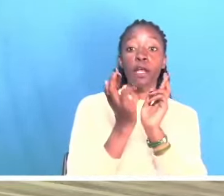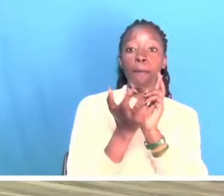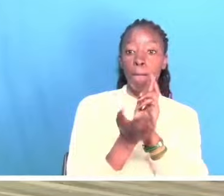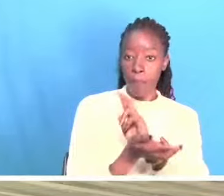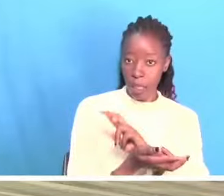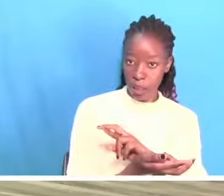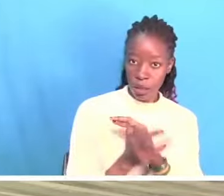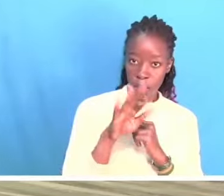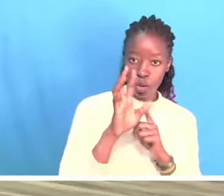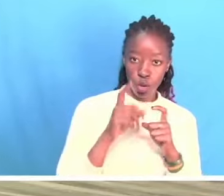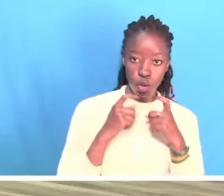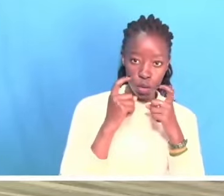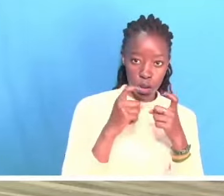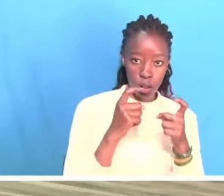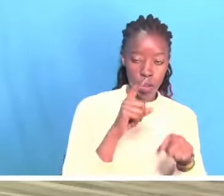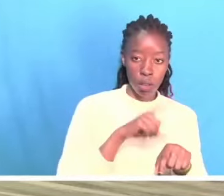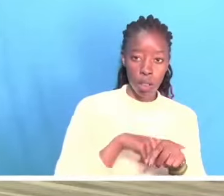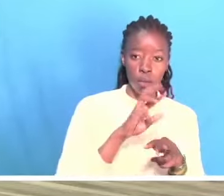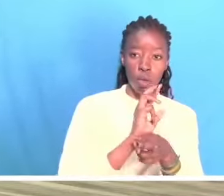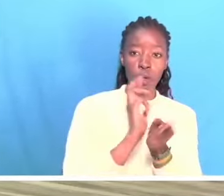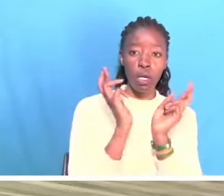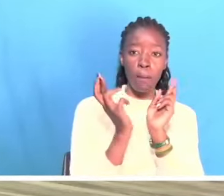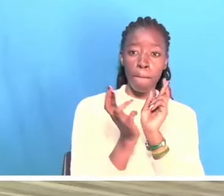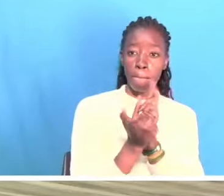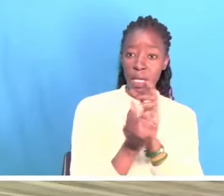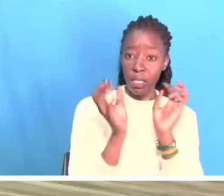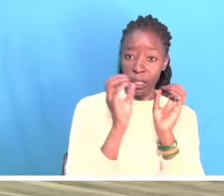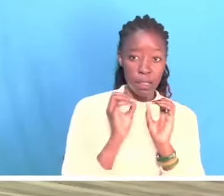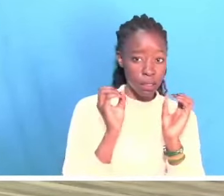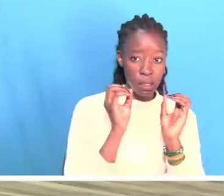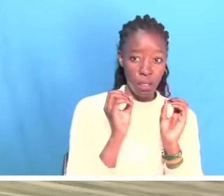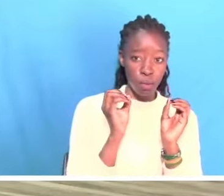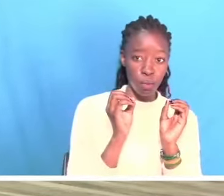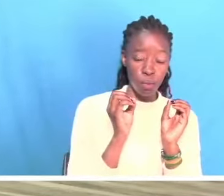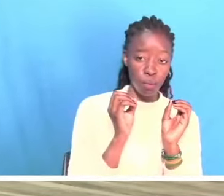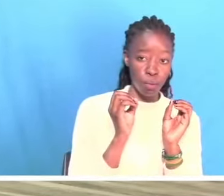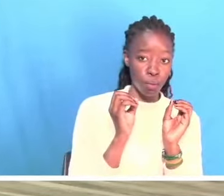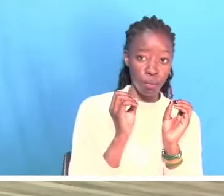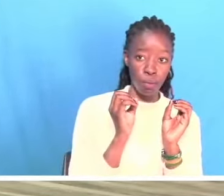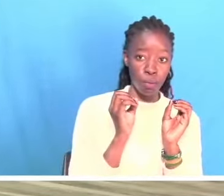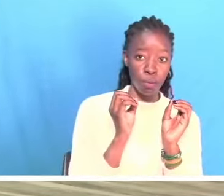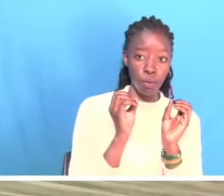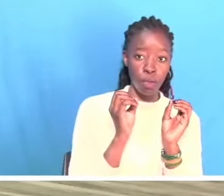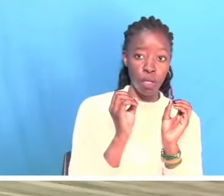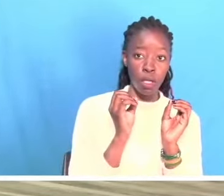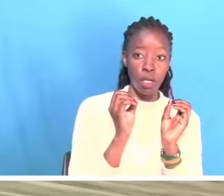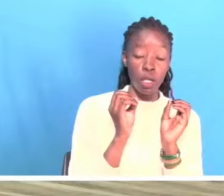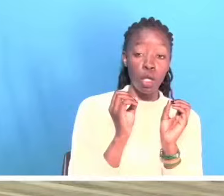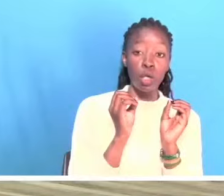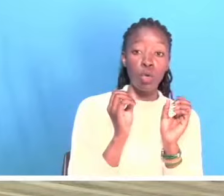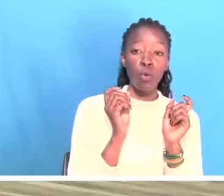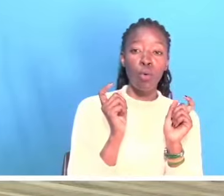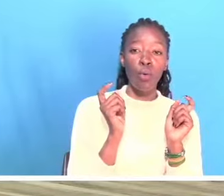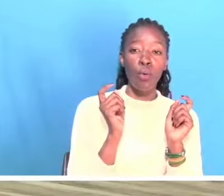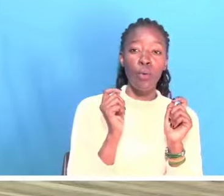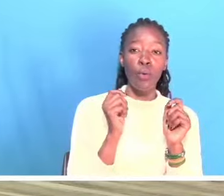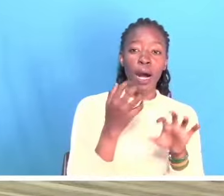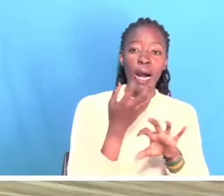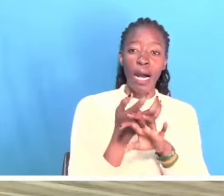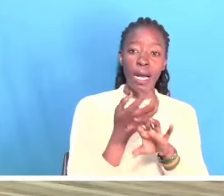know, if you do not repent, during that window, you only harden your heart. Your